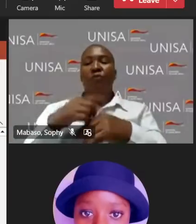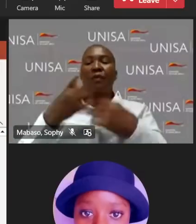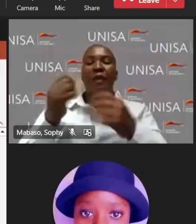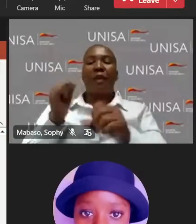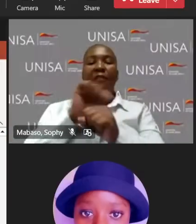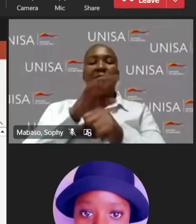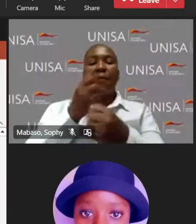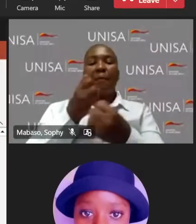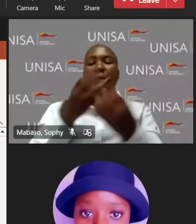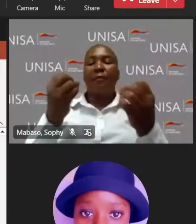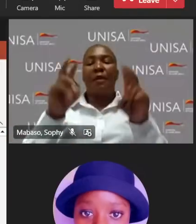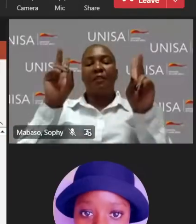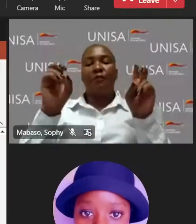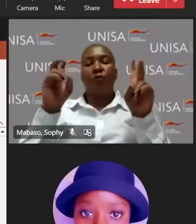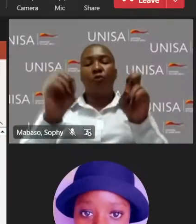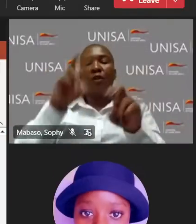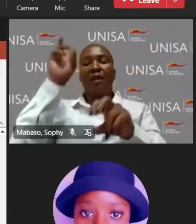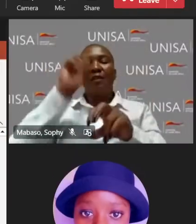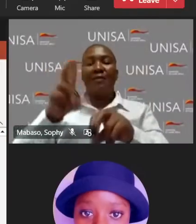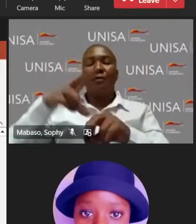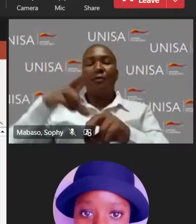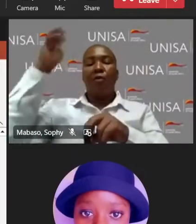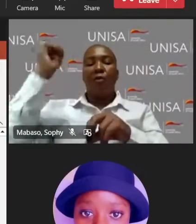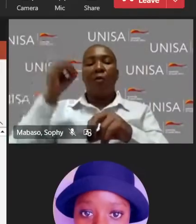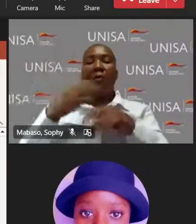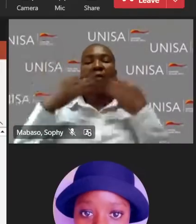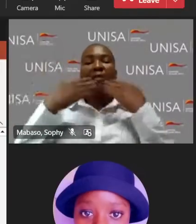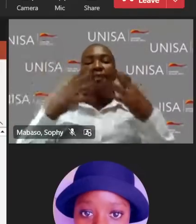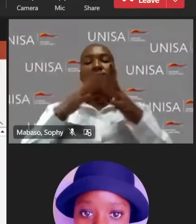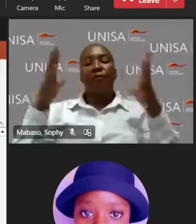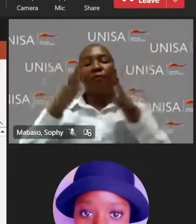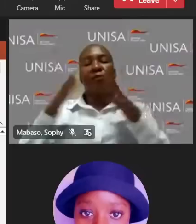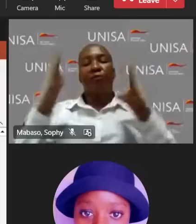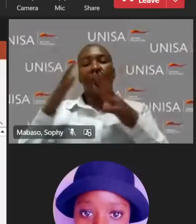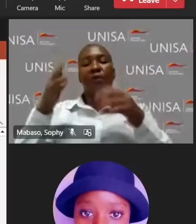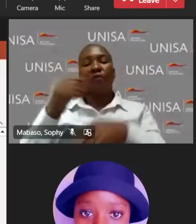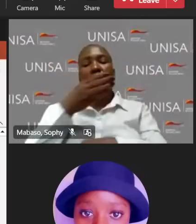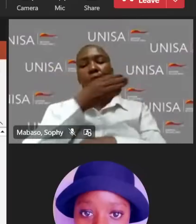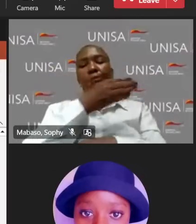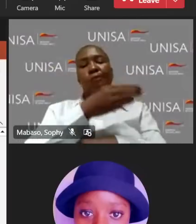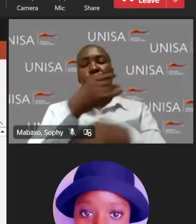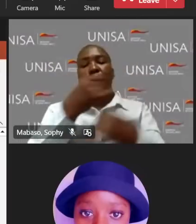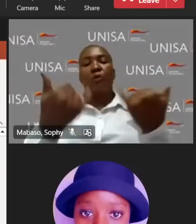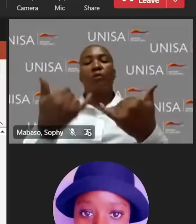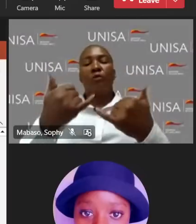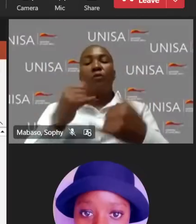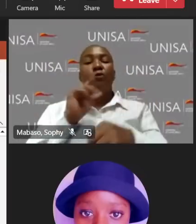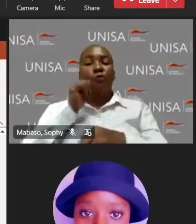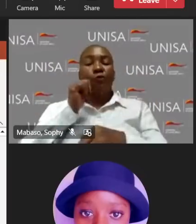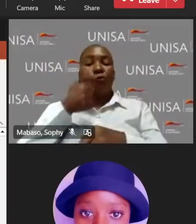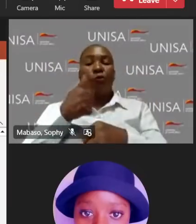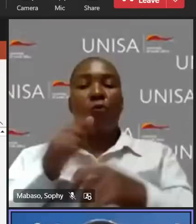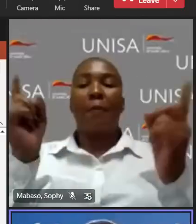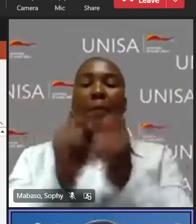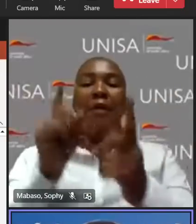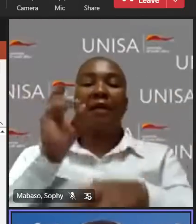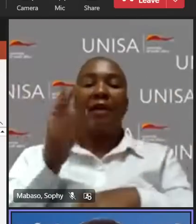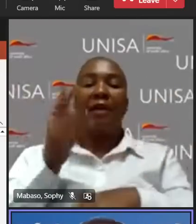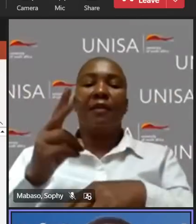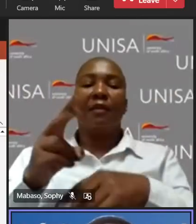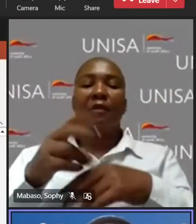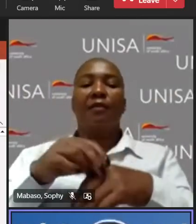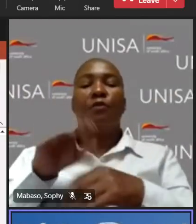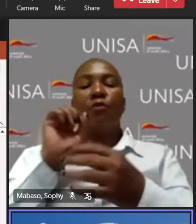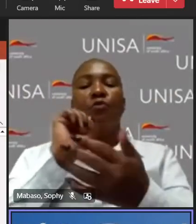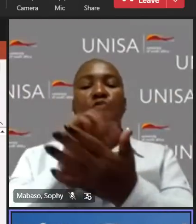issues, load shedding and all, but thank you very much for being here today. Tomorrow we meet again, 12